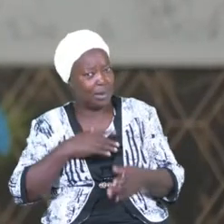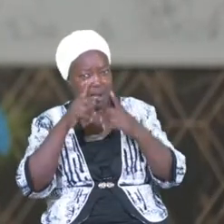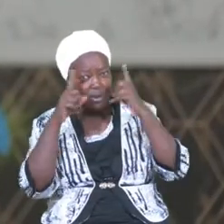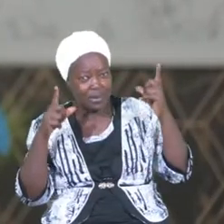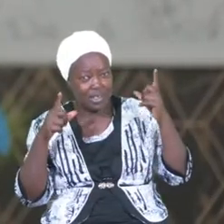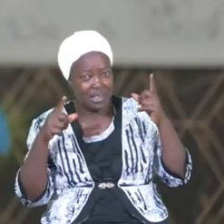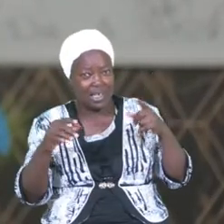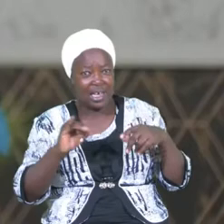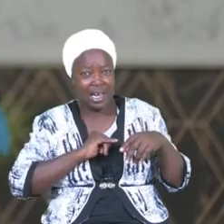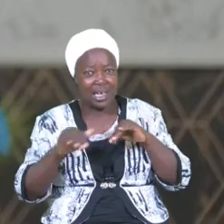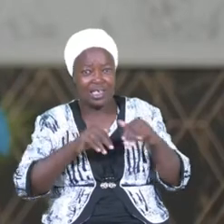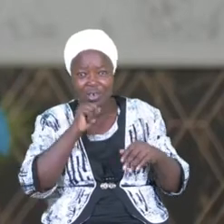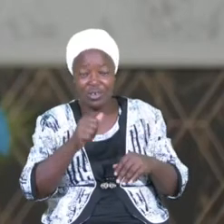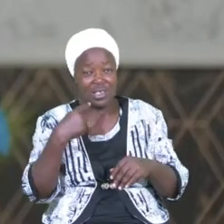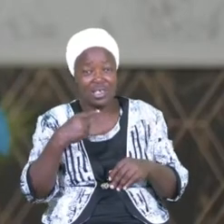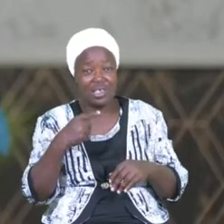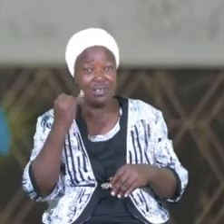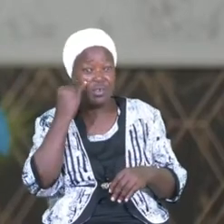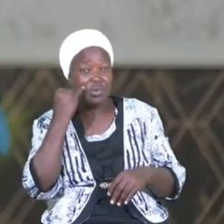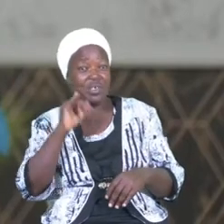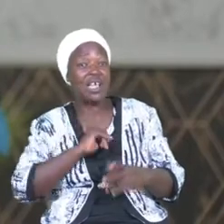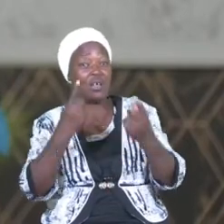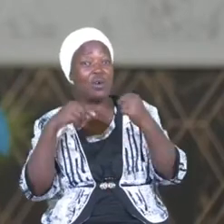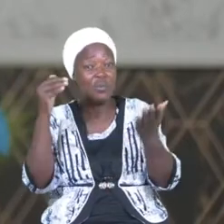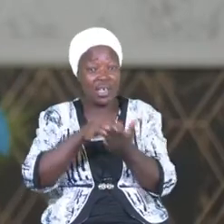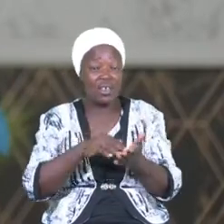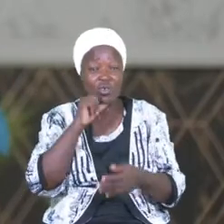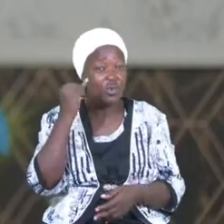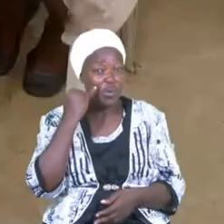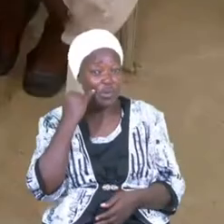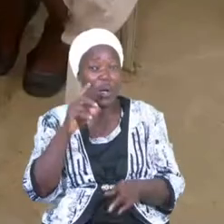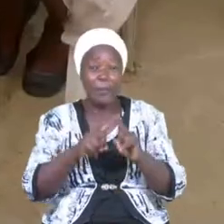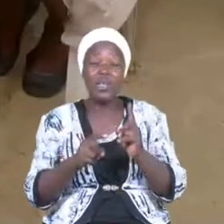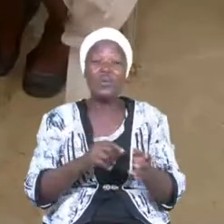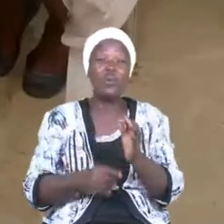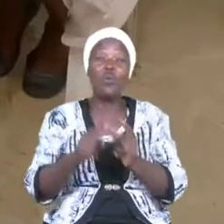say if I come again, not if, when.